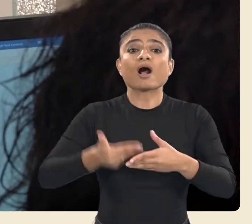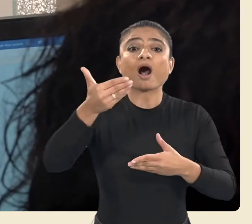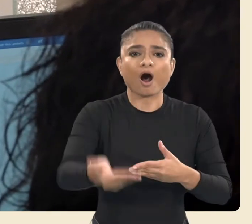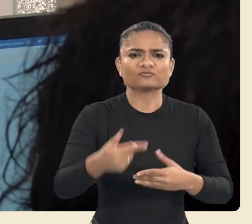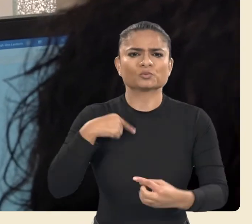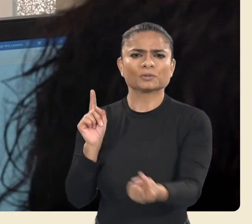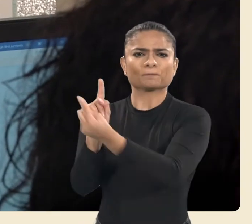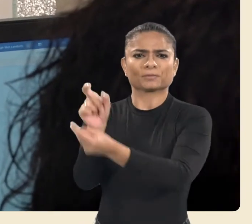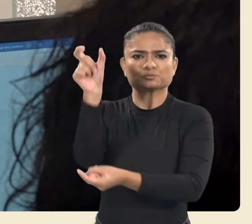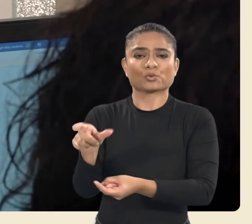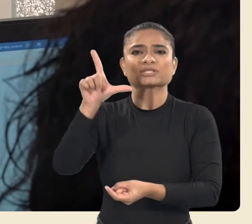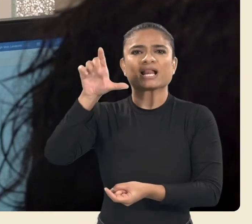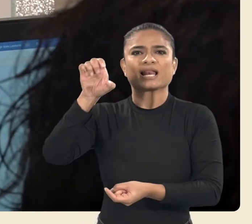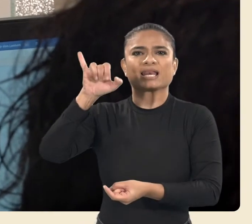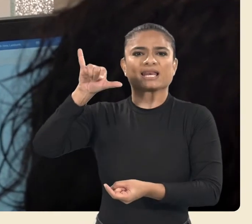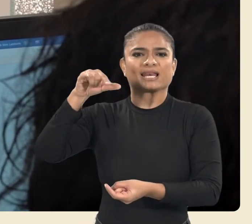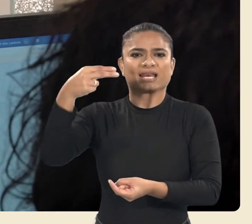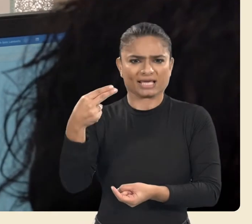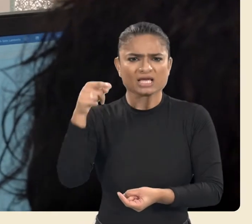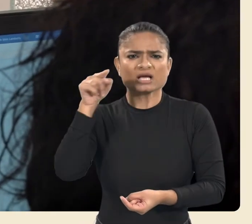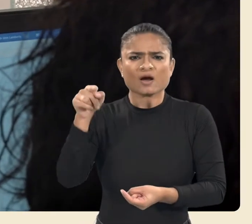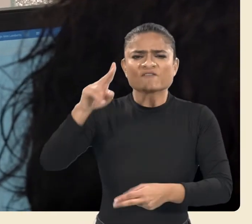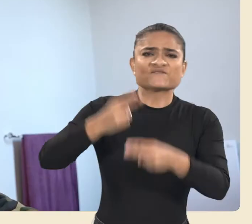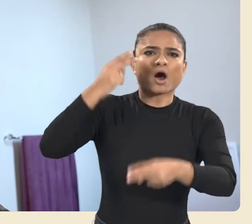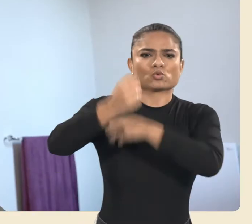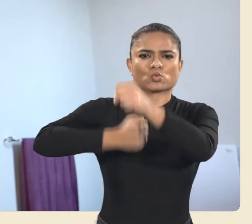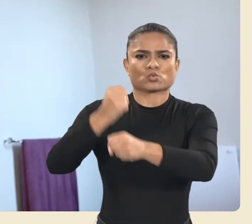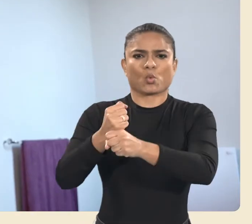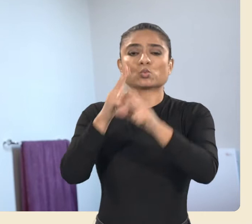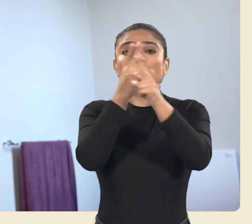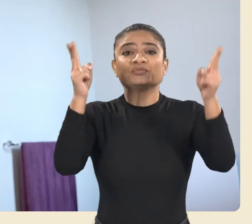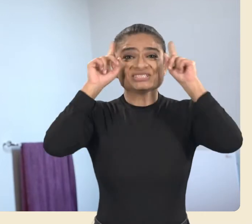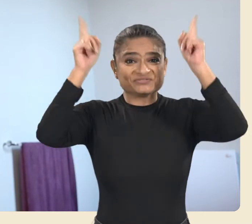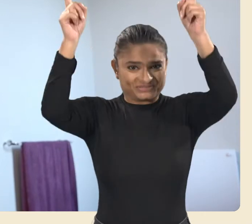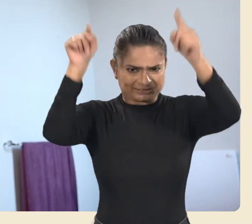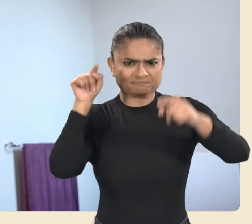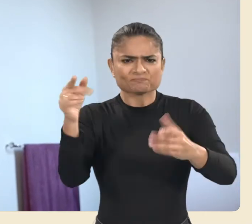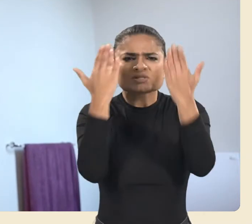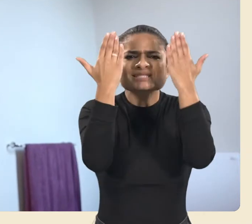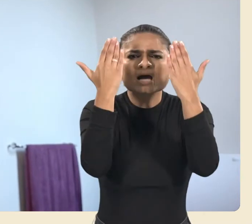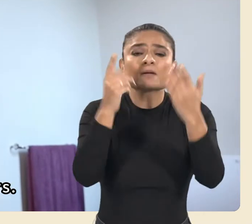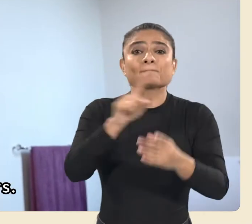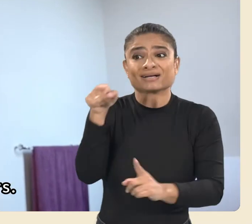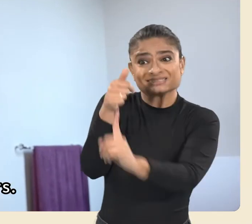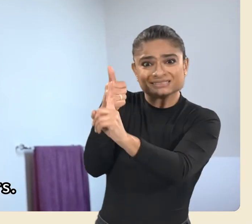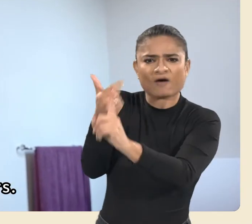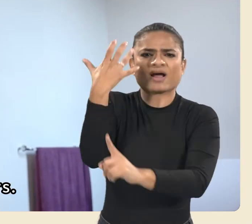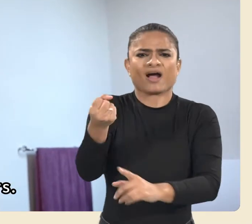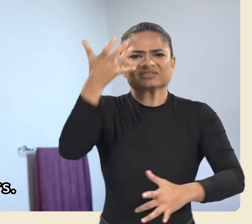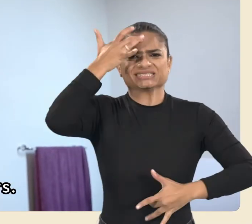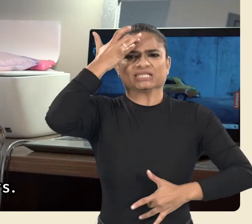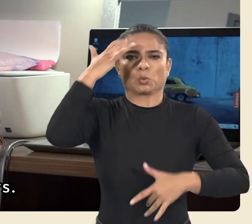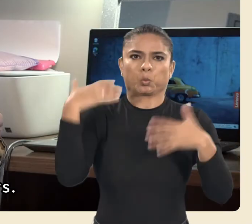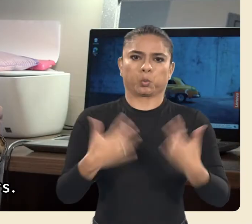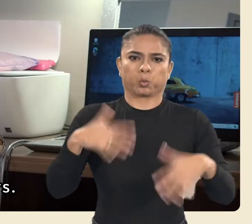Na die advertentiebreek ontmoet ons vir Lee Lambert, 'n finale jaarstudent aan die Universiteit van die Wes-Kaap wat die